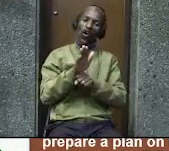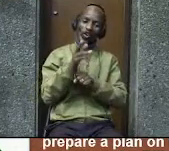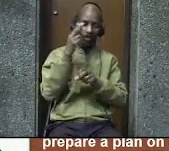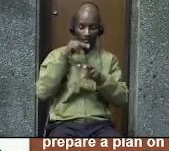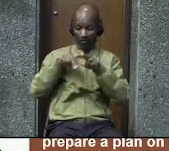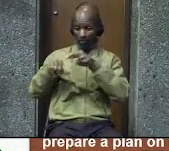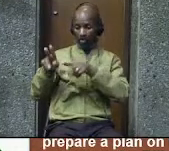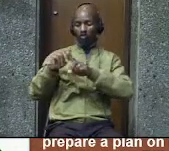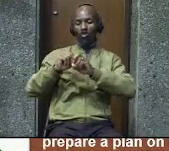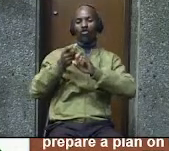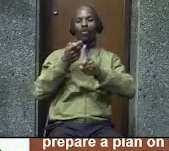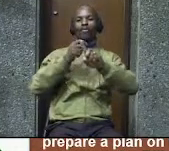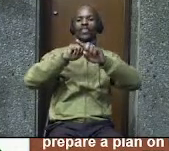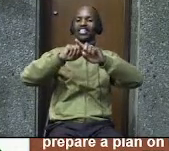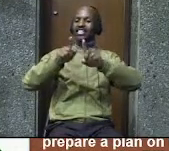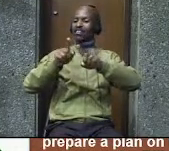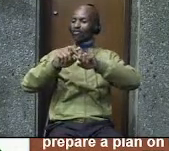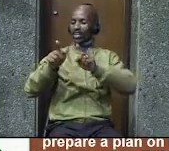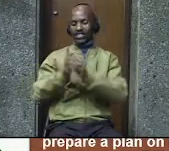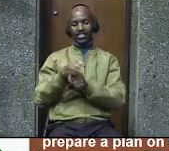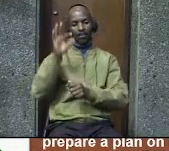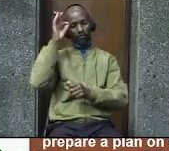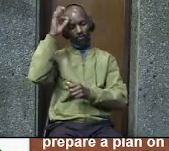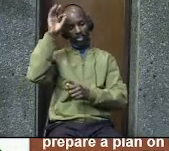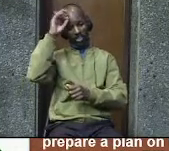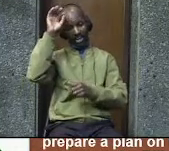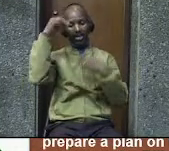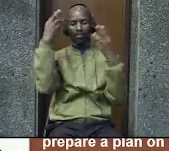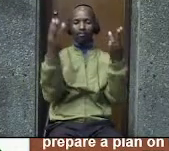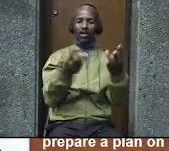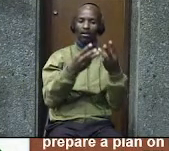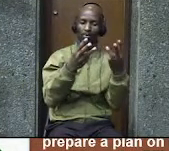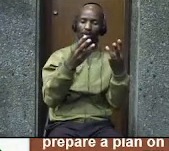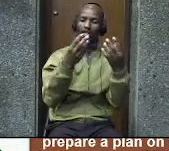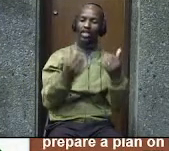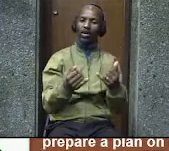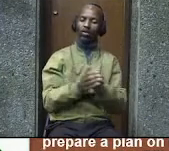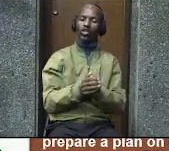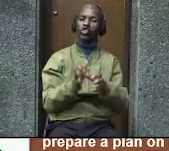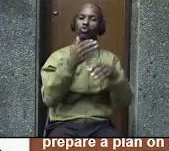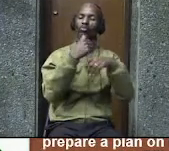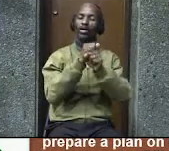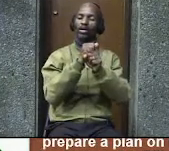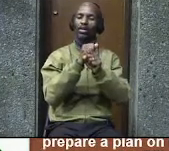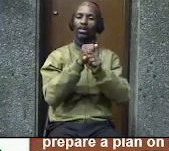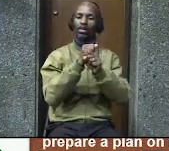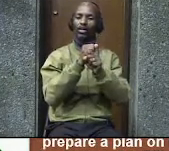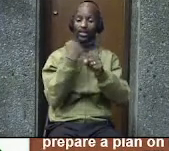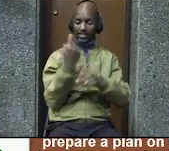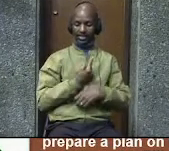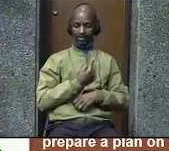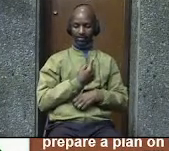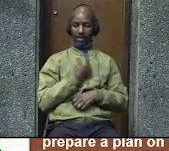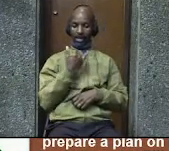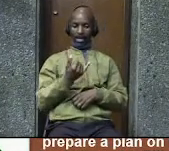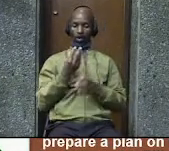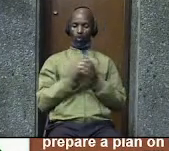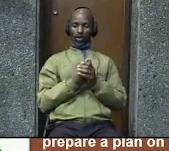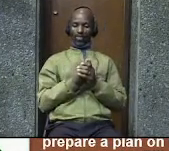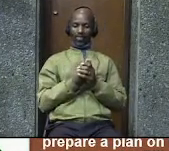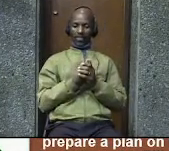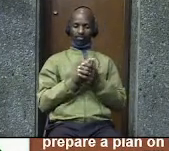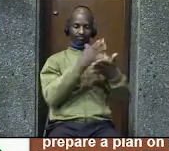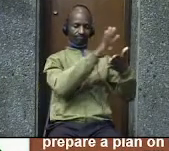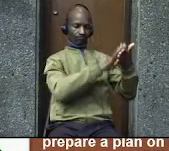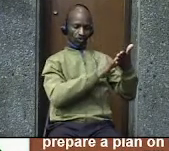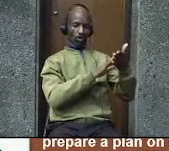views from different professionals and stakeholders to really acquaint itself with the contents of